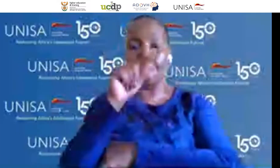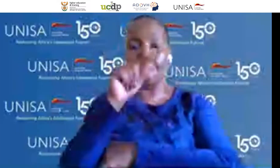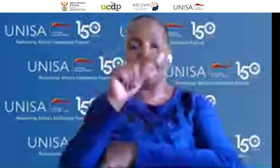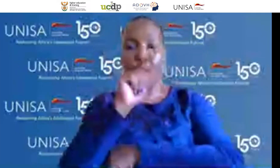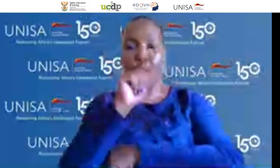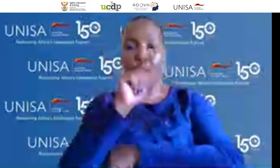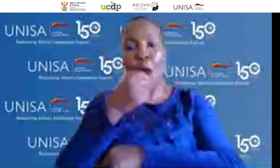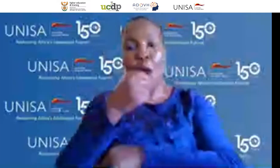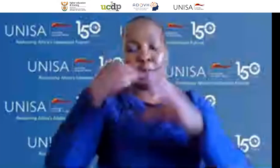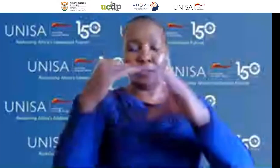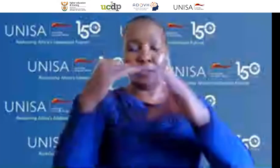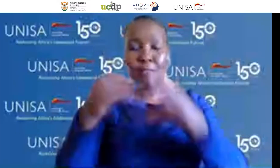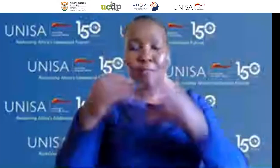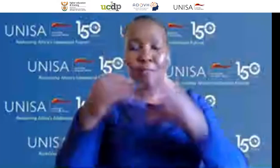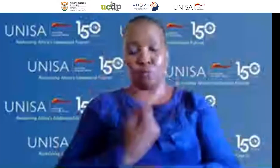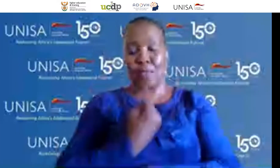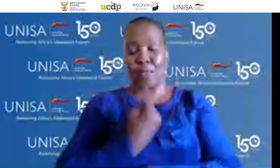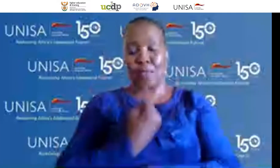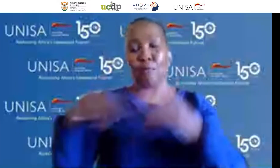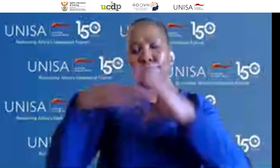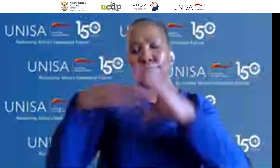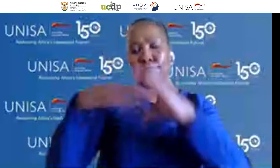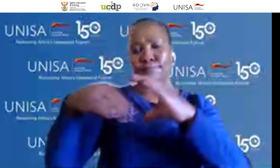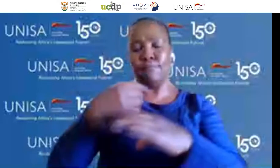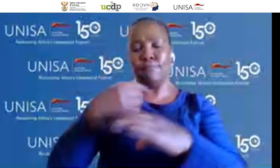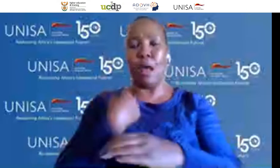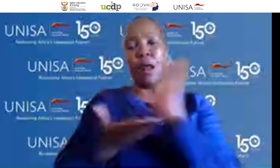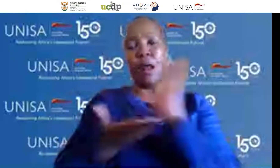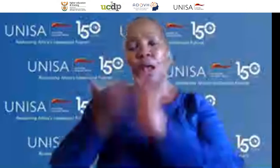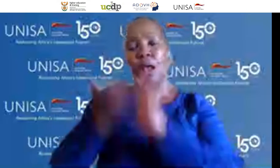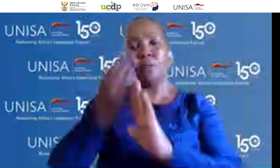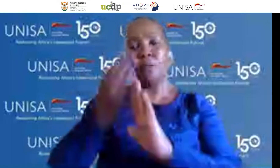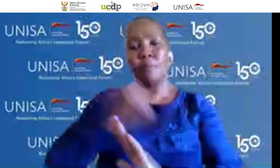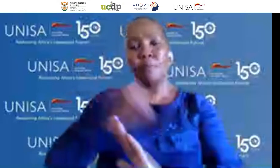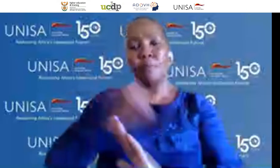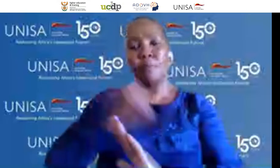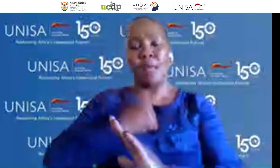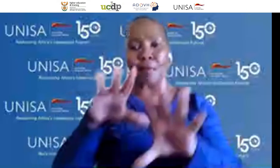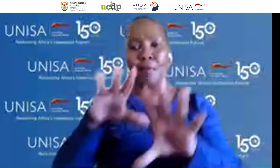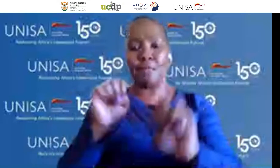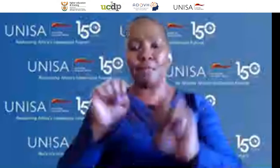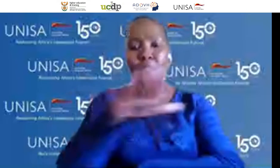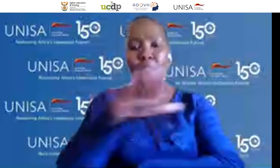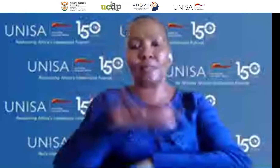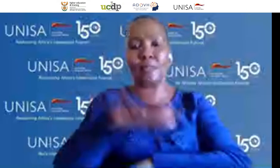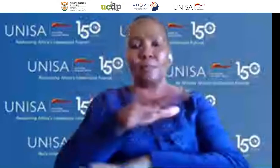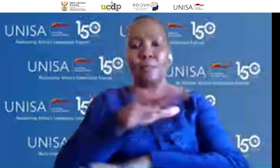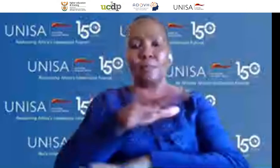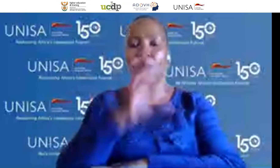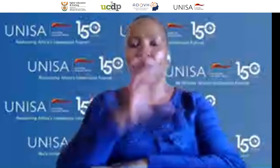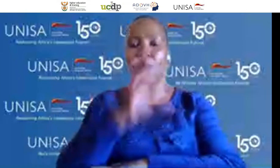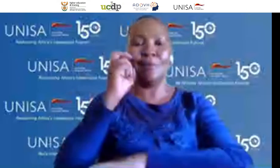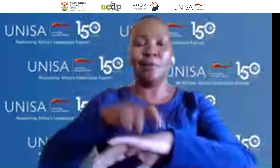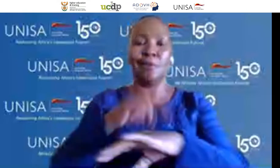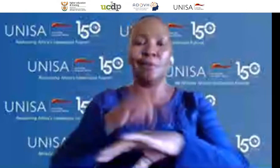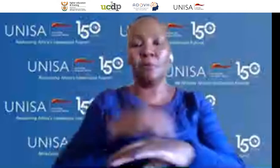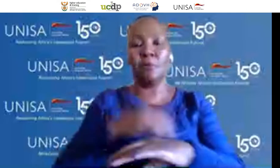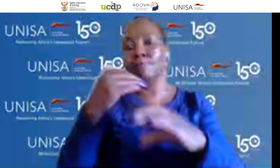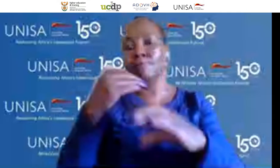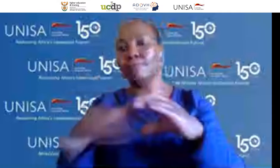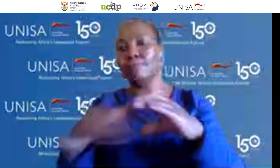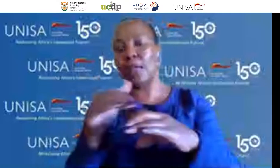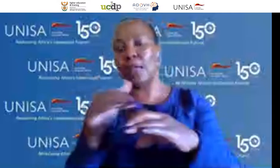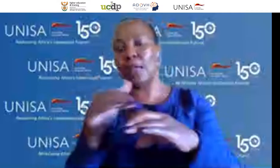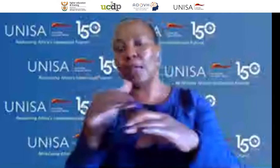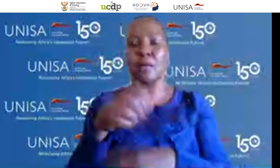to yourself for upload into the myExams platform. So there's no need to go out of the Invigilator. It has